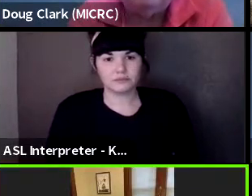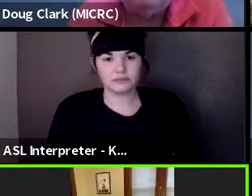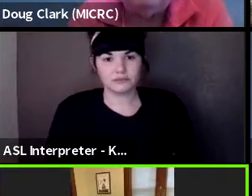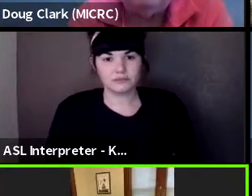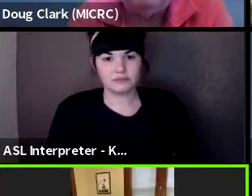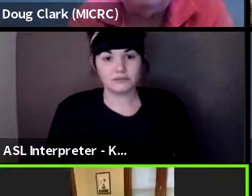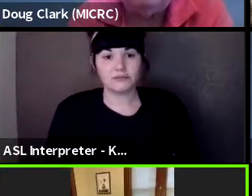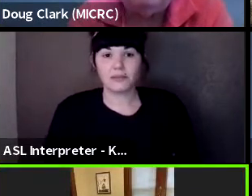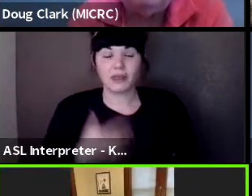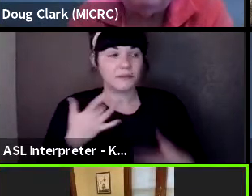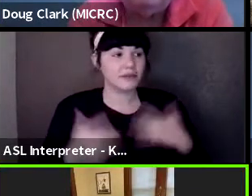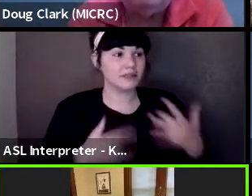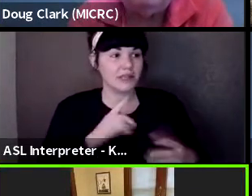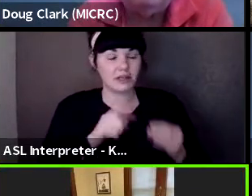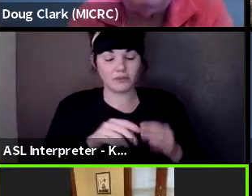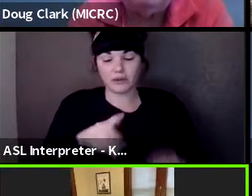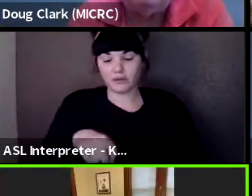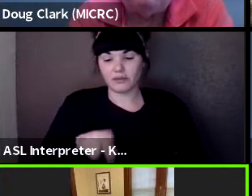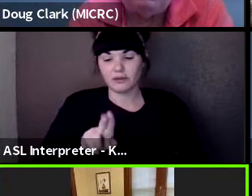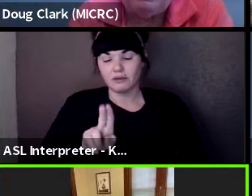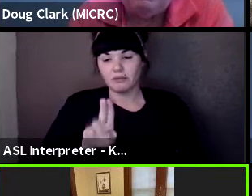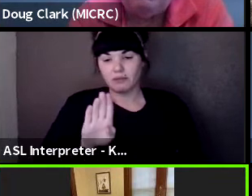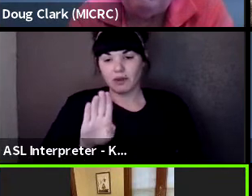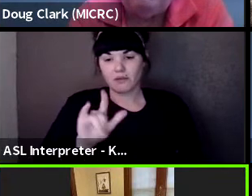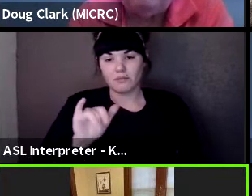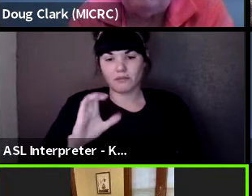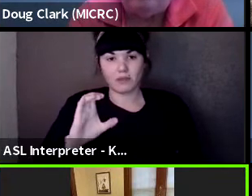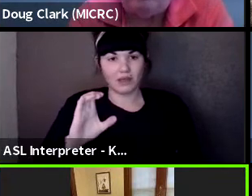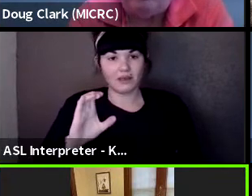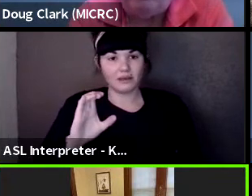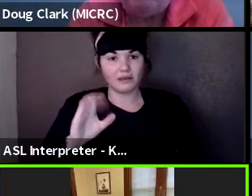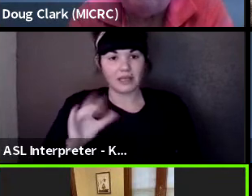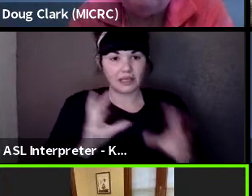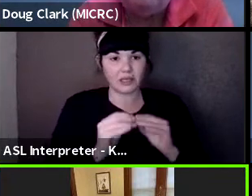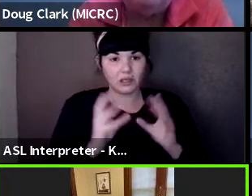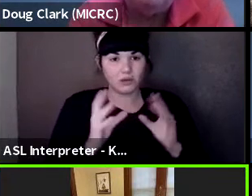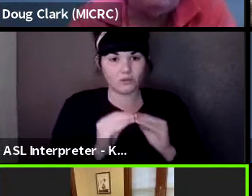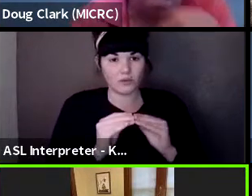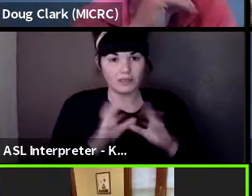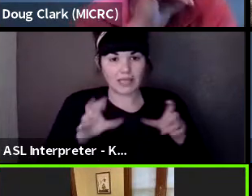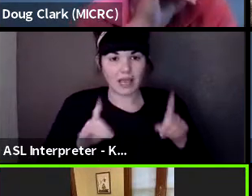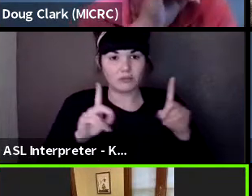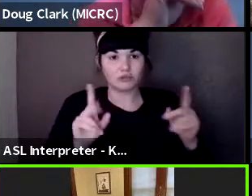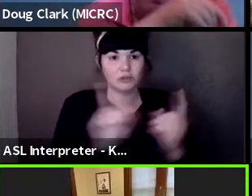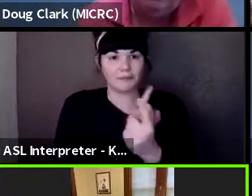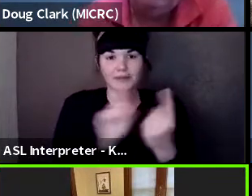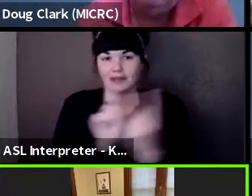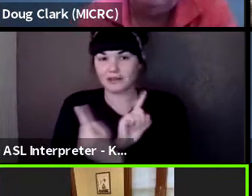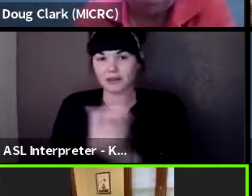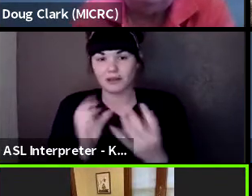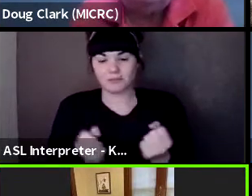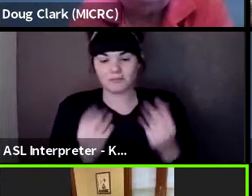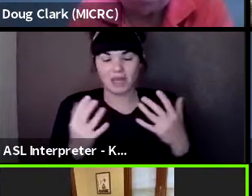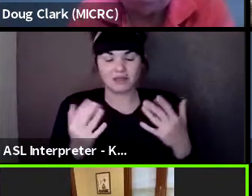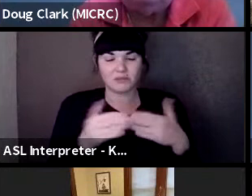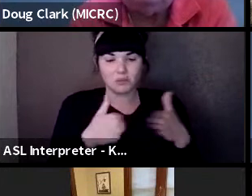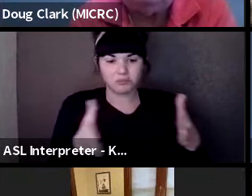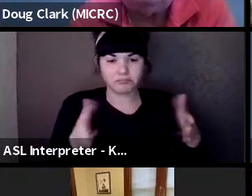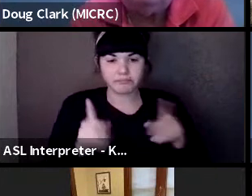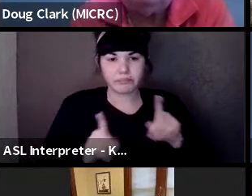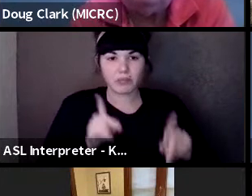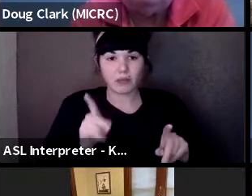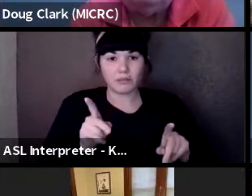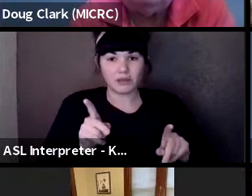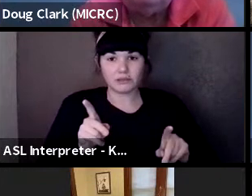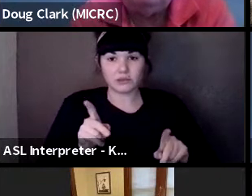I'm excited about these public hearings and the option, like the possibility of meeting a lot of the people. So similar to Cynthia, it feels like we're going to be in person